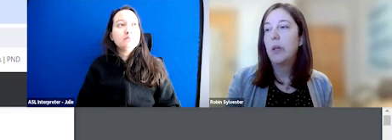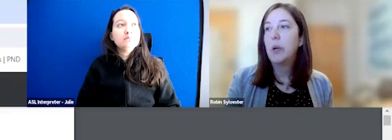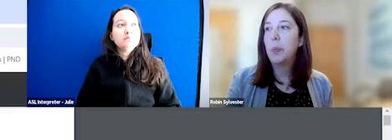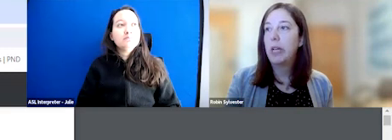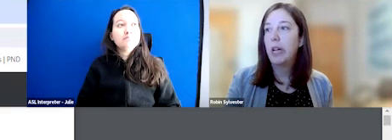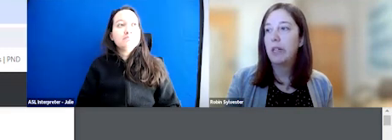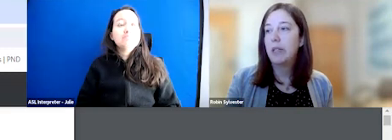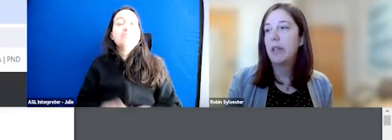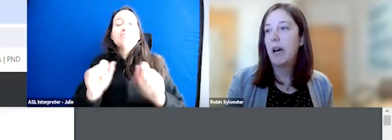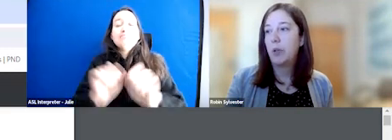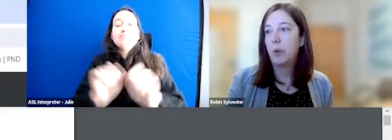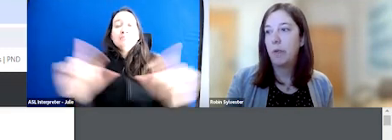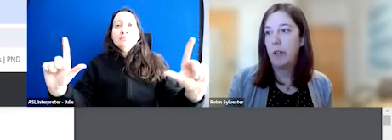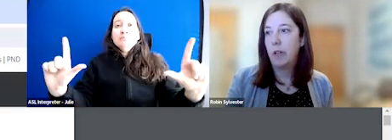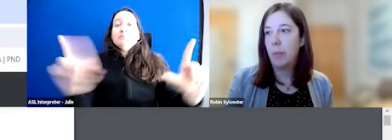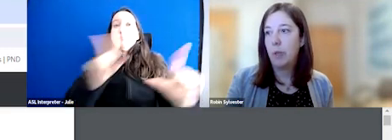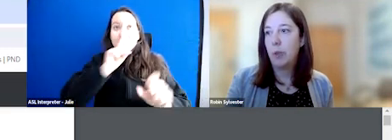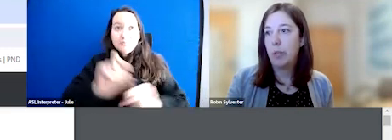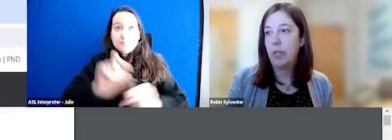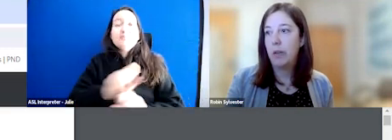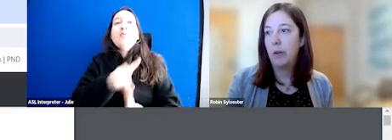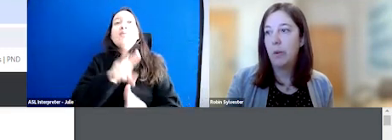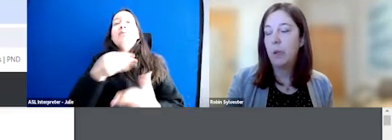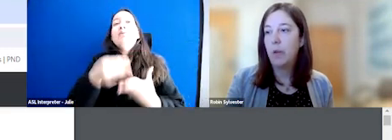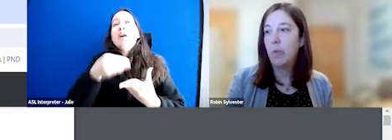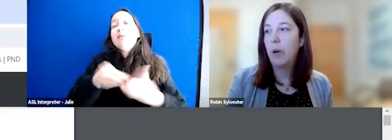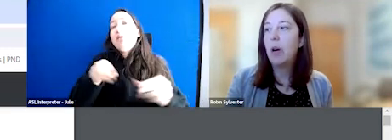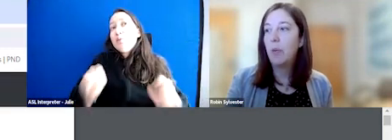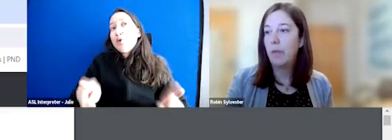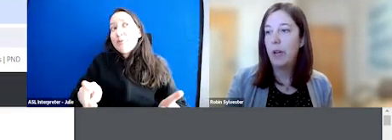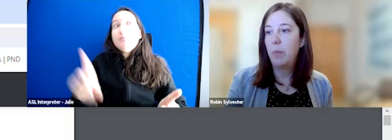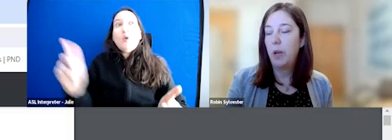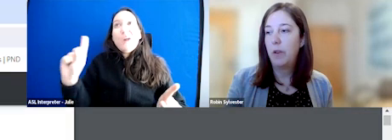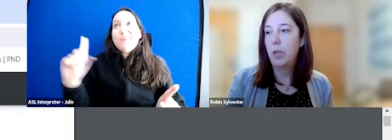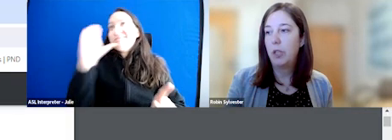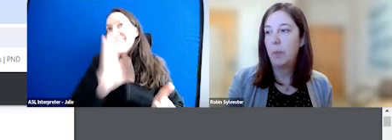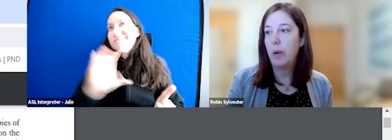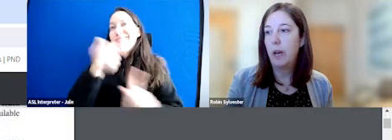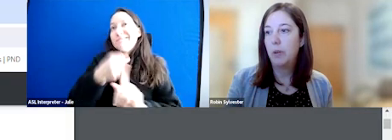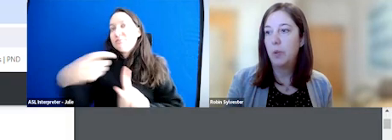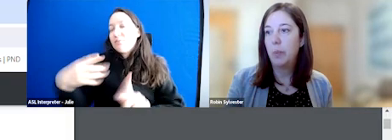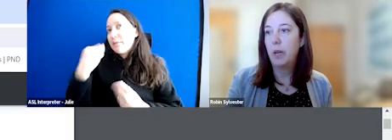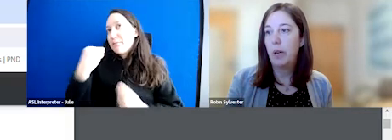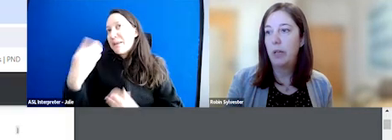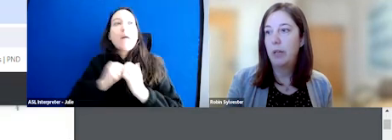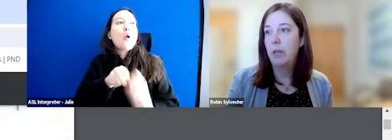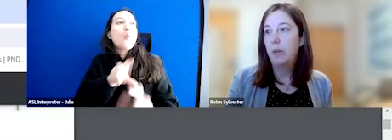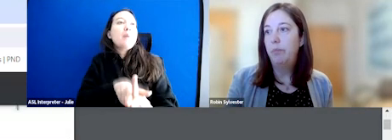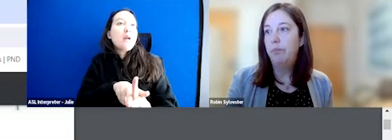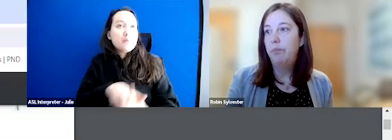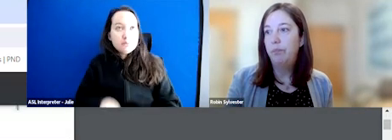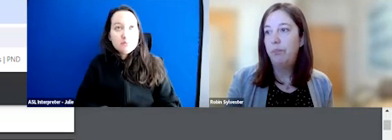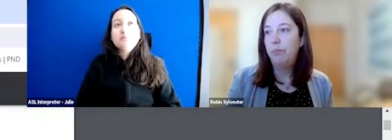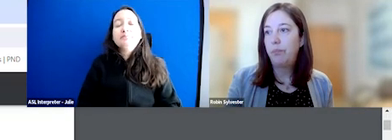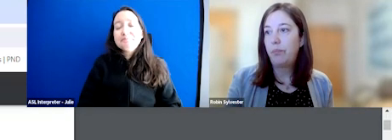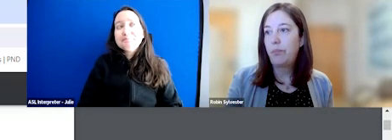And then I'll open it, and this is the actual funding opportunity here, well, where I will find more information about how to apply.